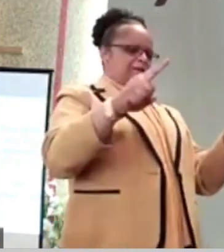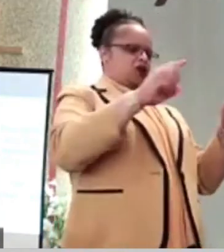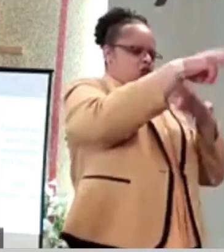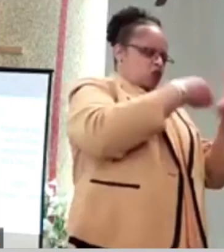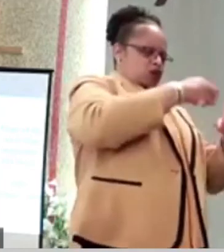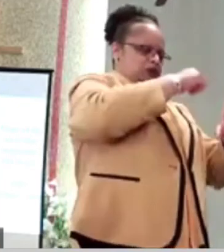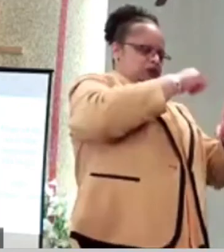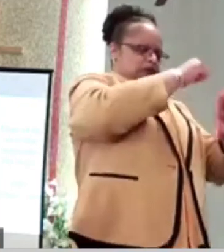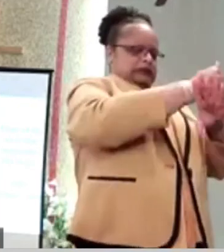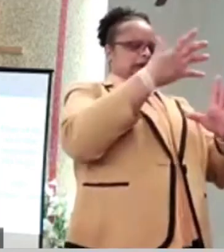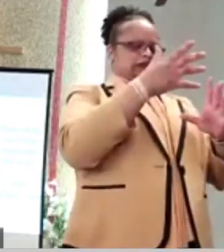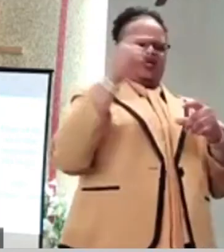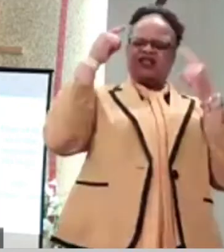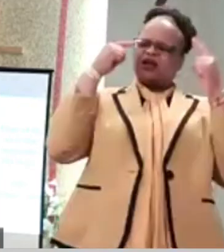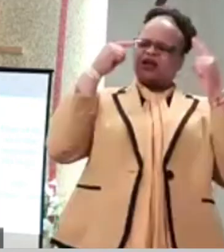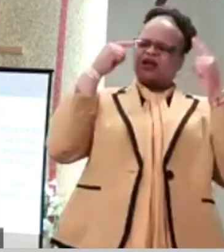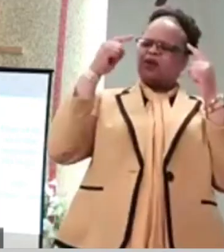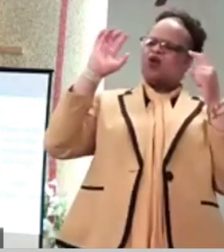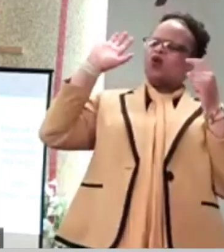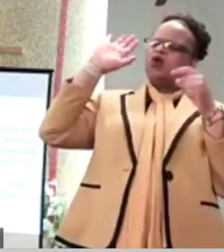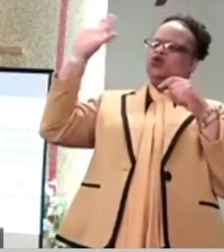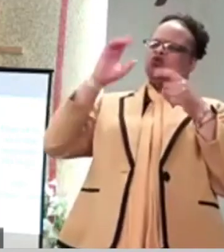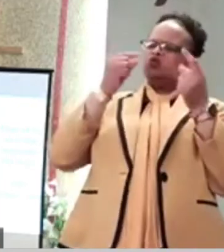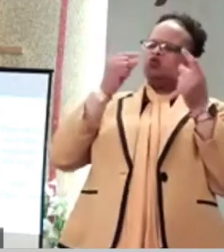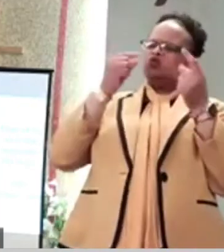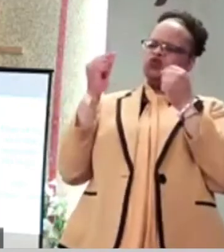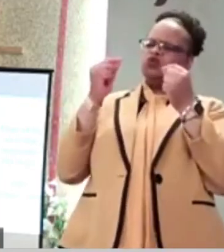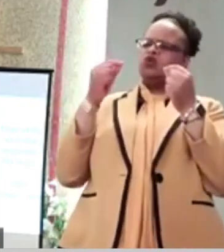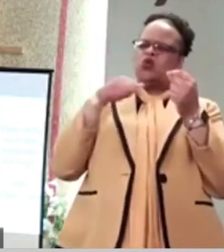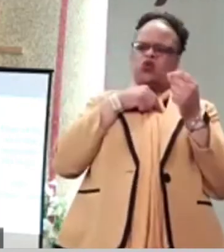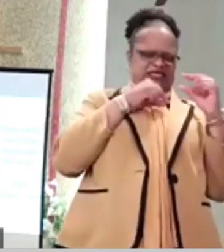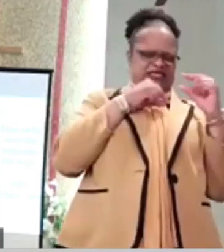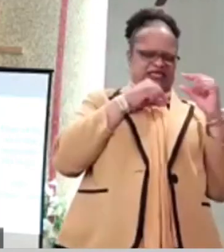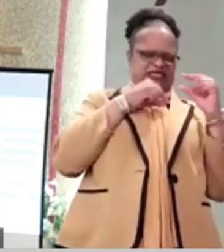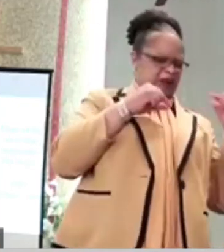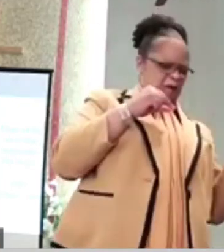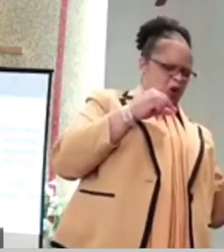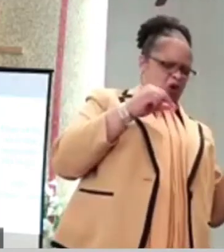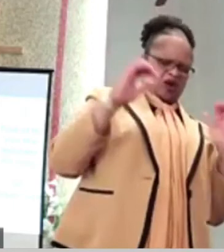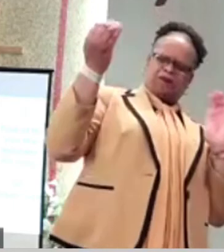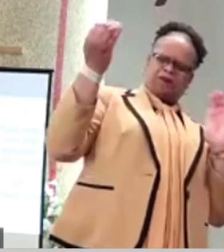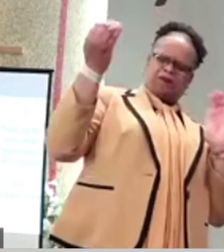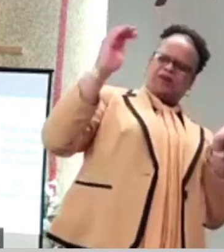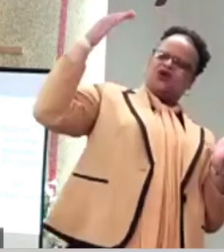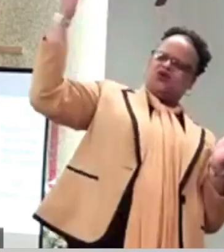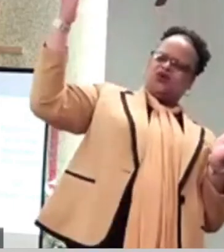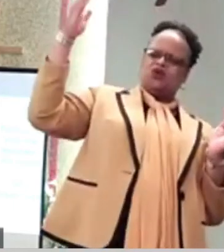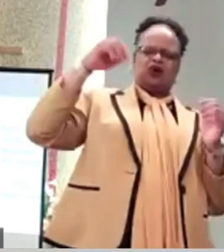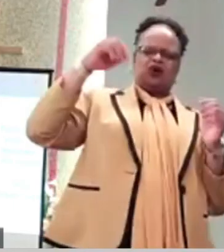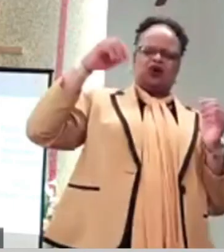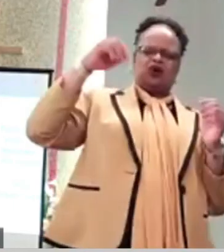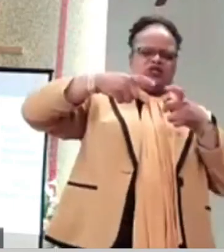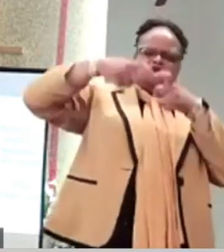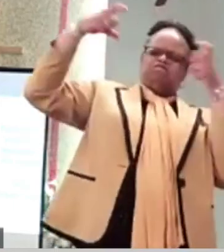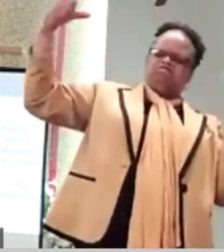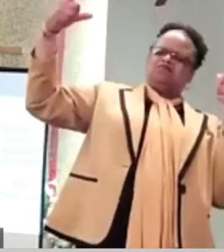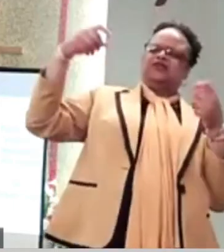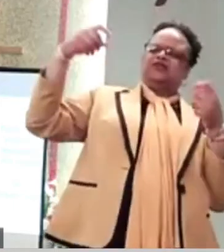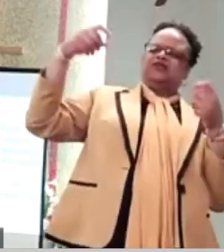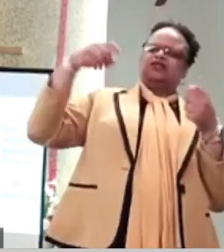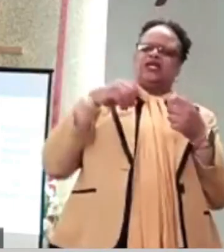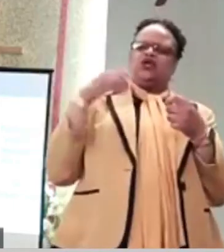what you have done for us, we thank, Father, just how small we are into everything you've created, the universe and galaxies upon